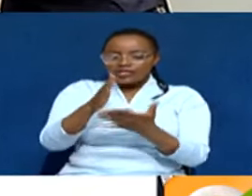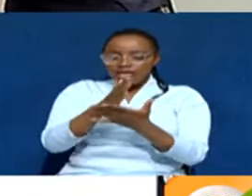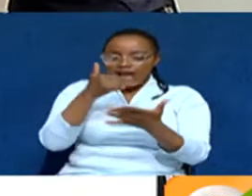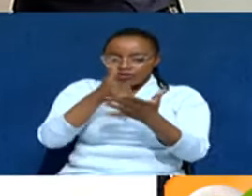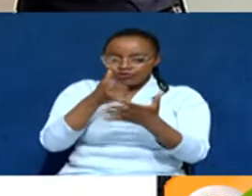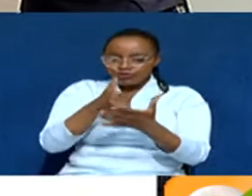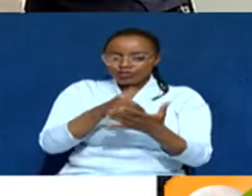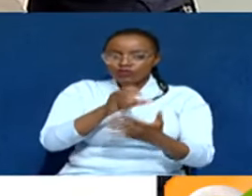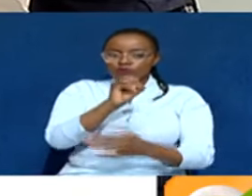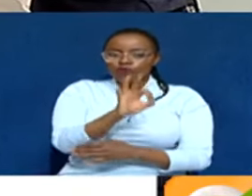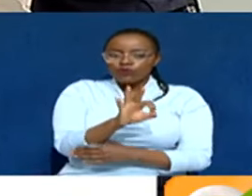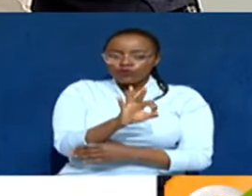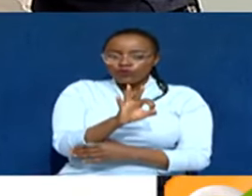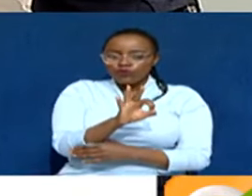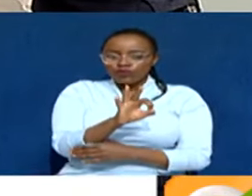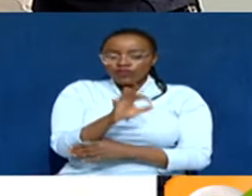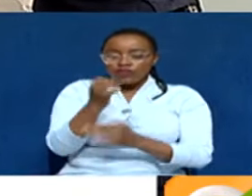of the